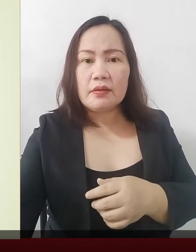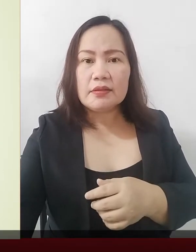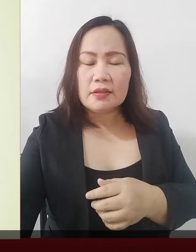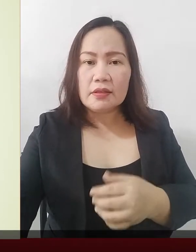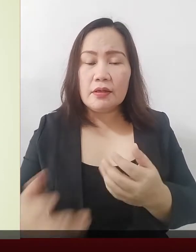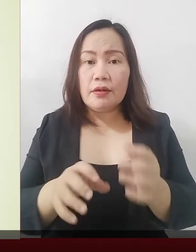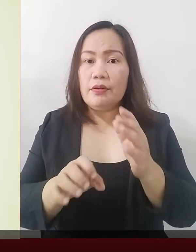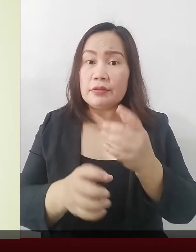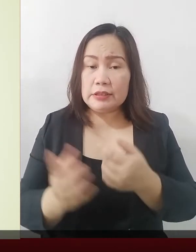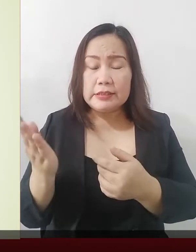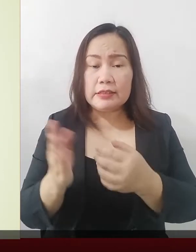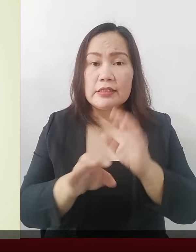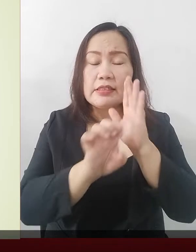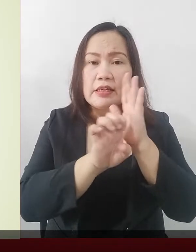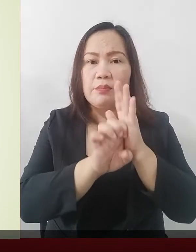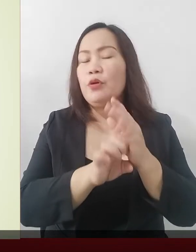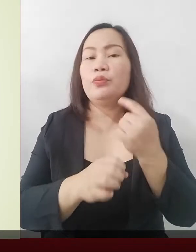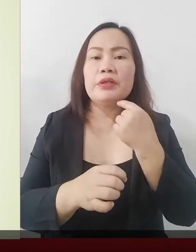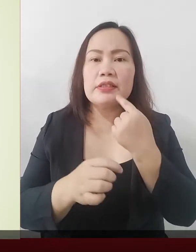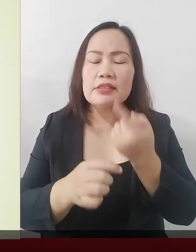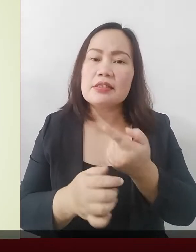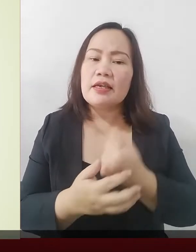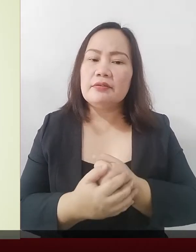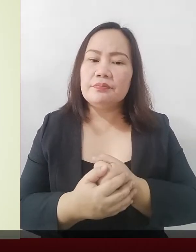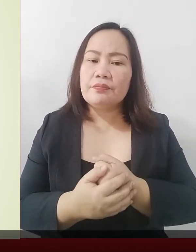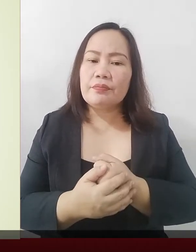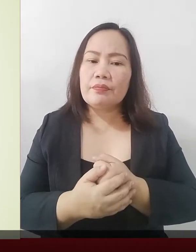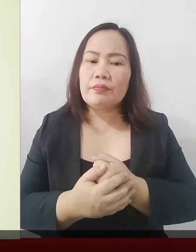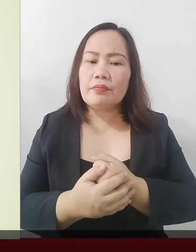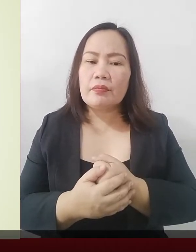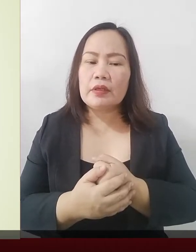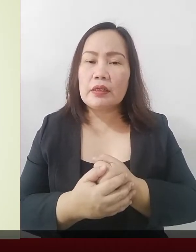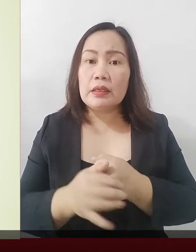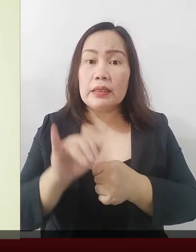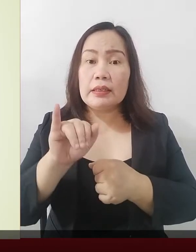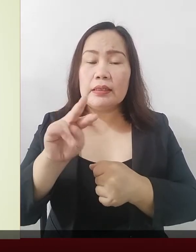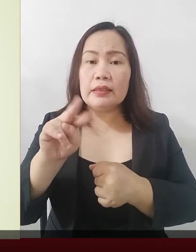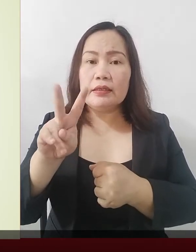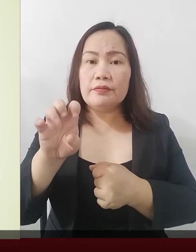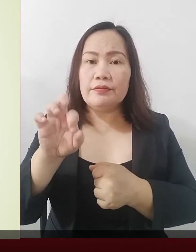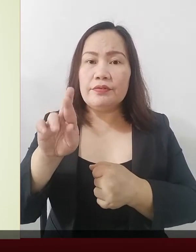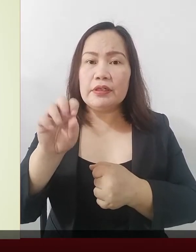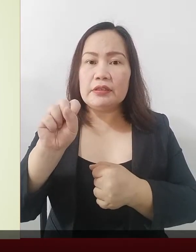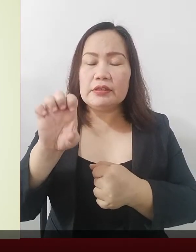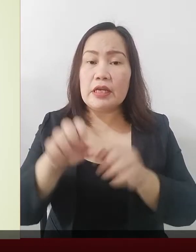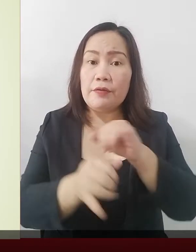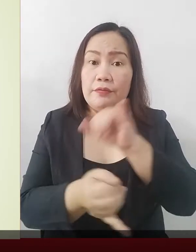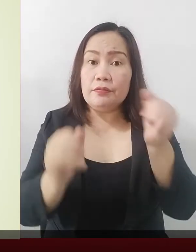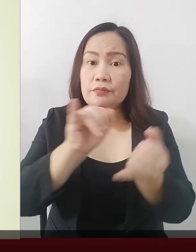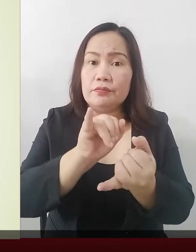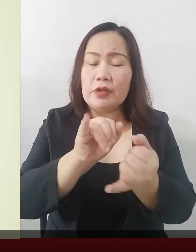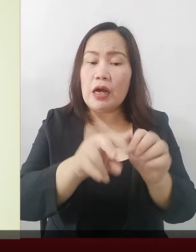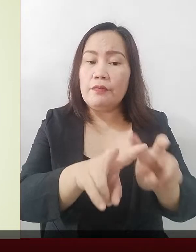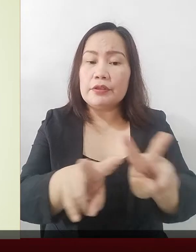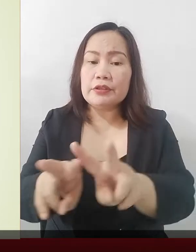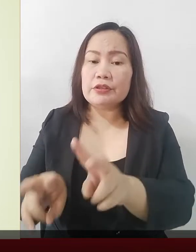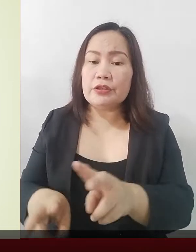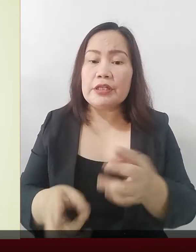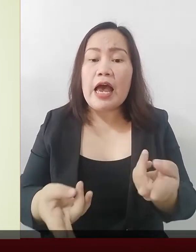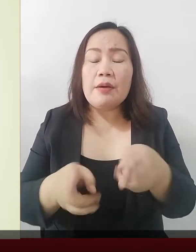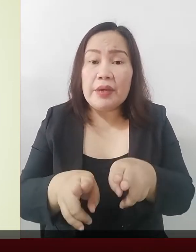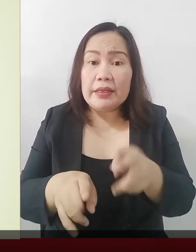From the example that we have, we can say that inverse variation